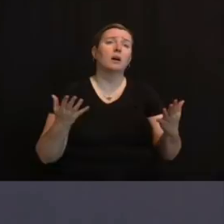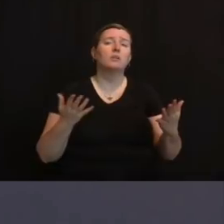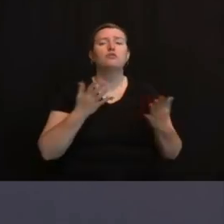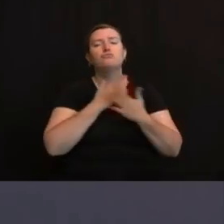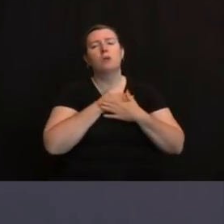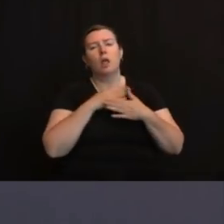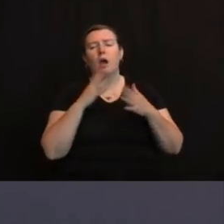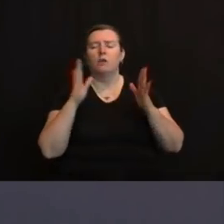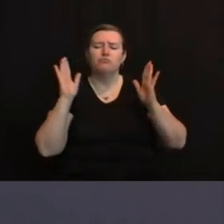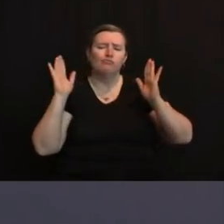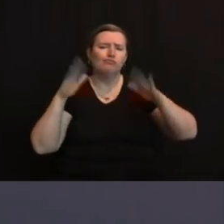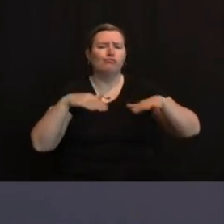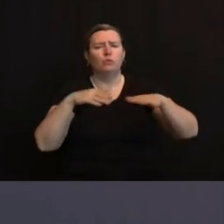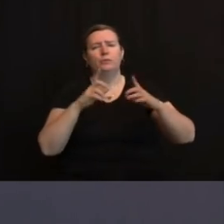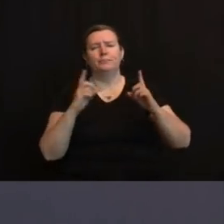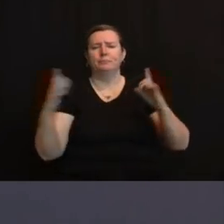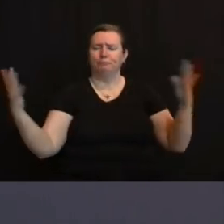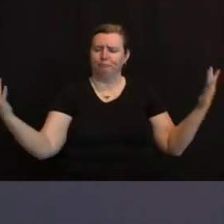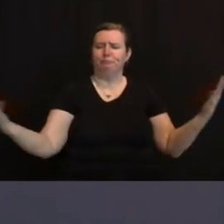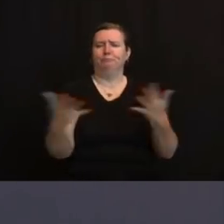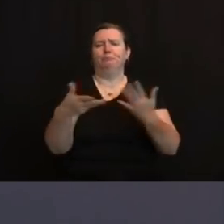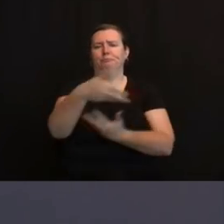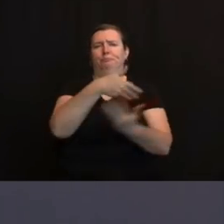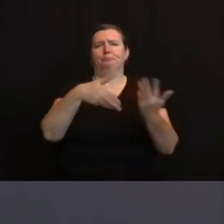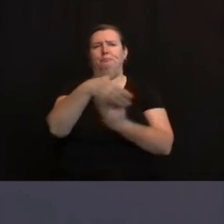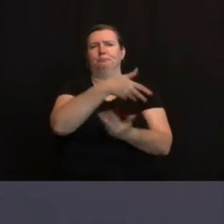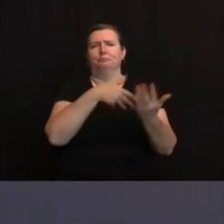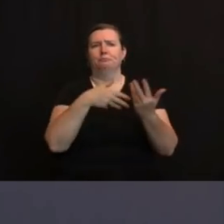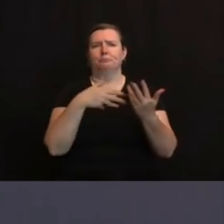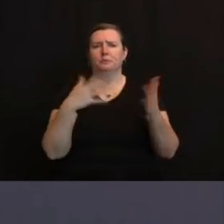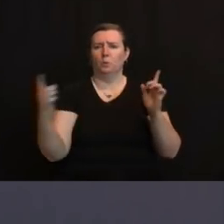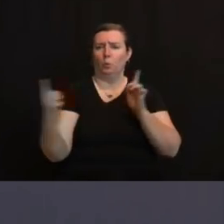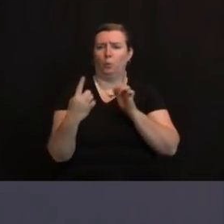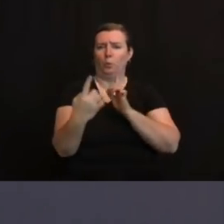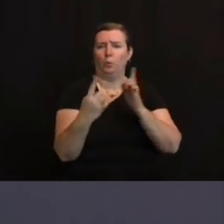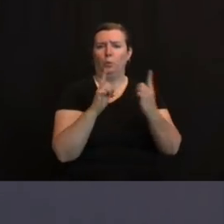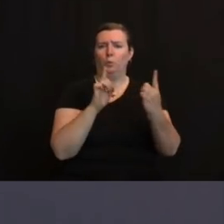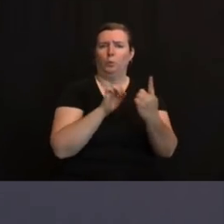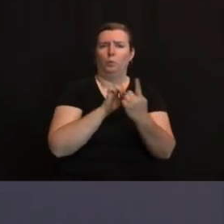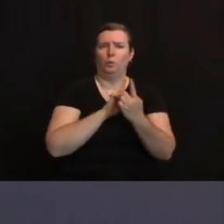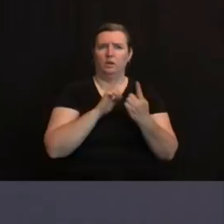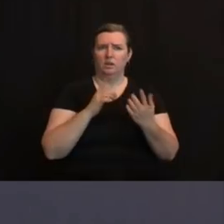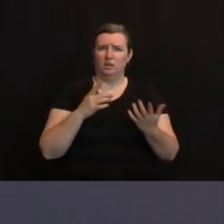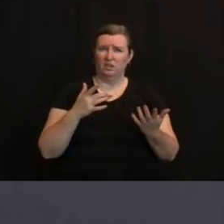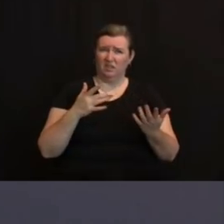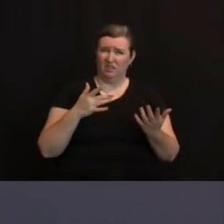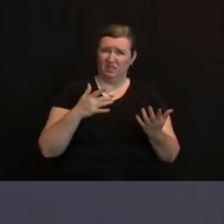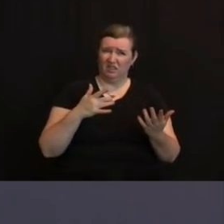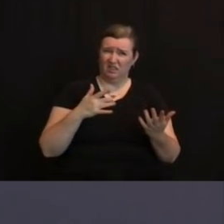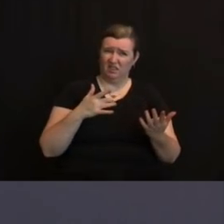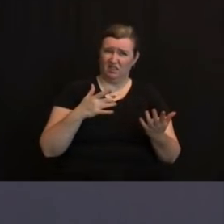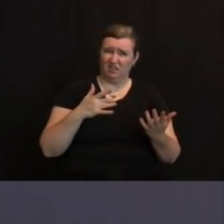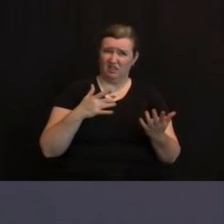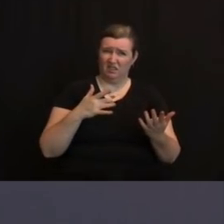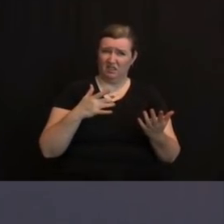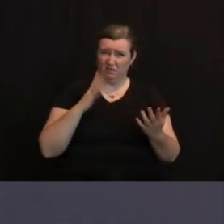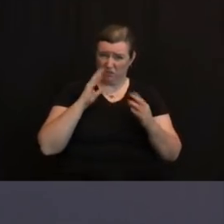lack of masks we've been seeing at bars and other places recently, are you still confident that New Jersey can keep infections down, or are we in for a huge